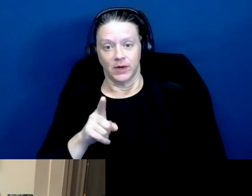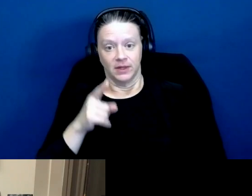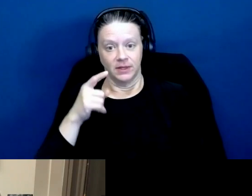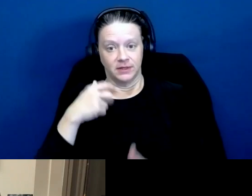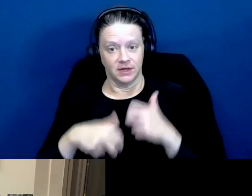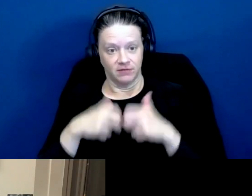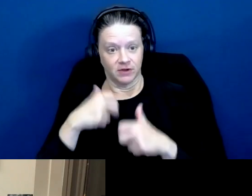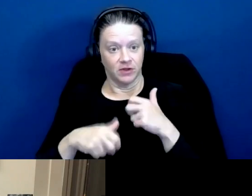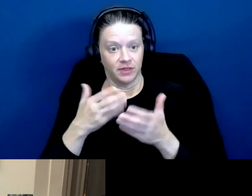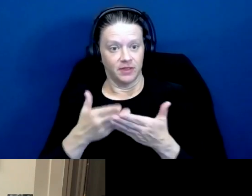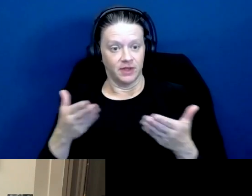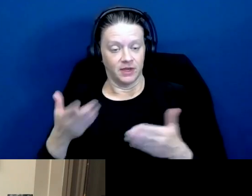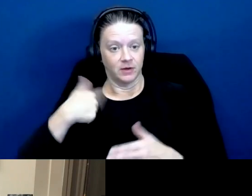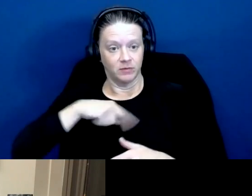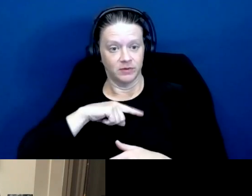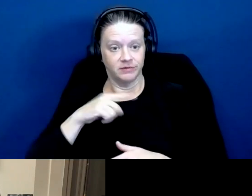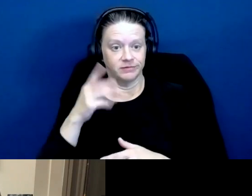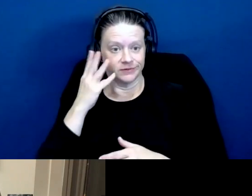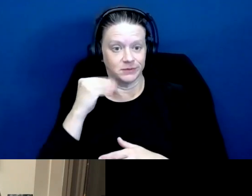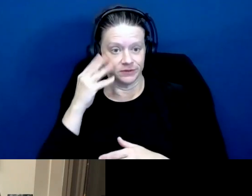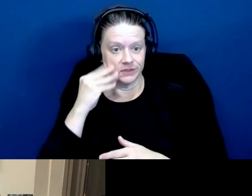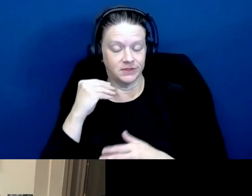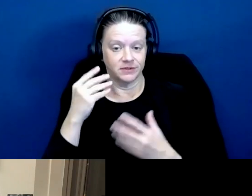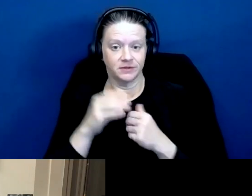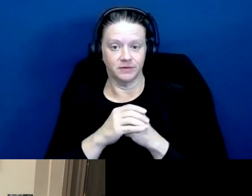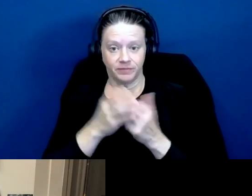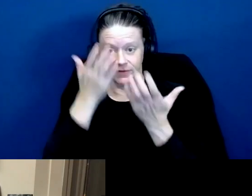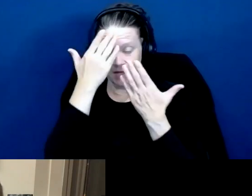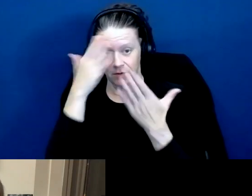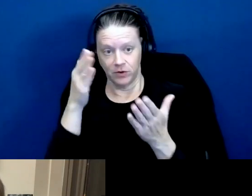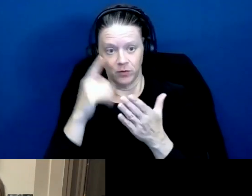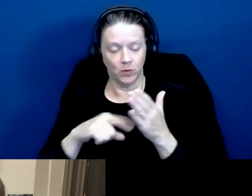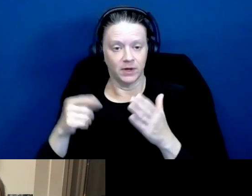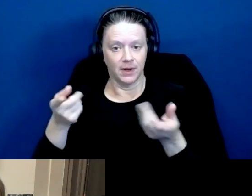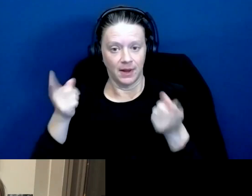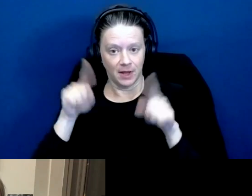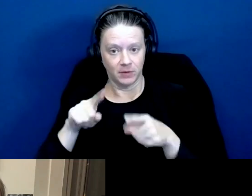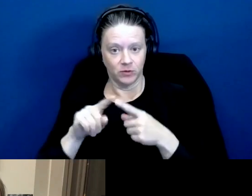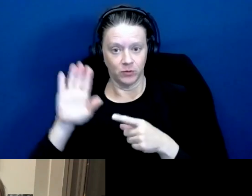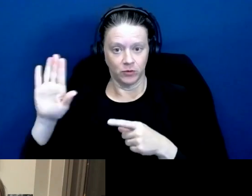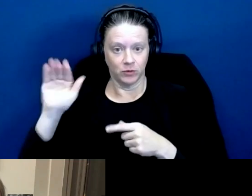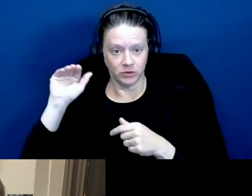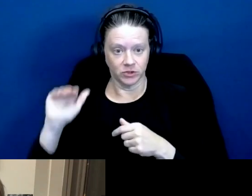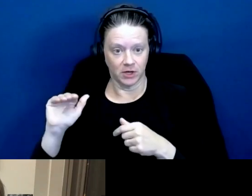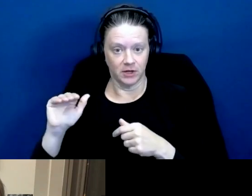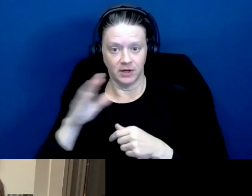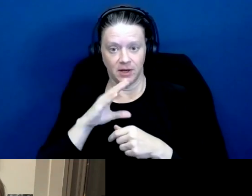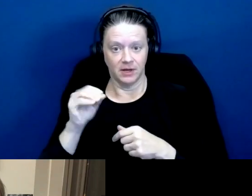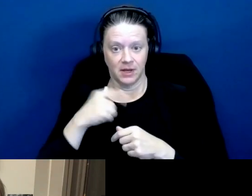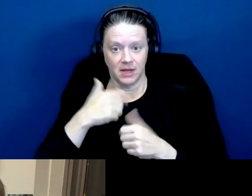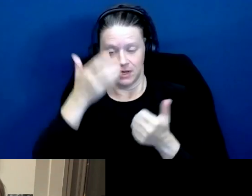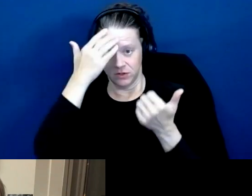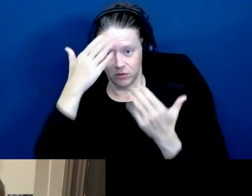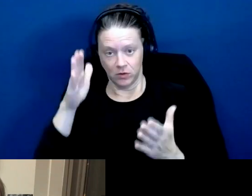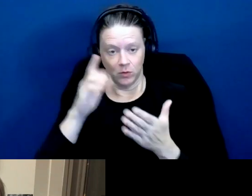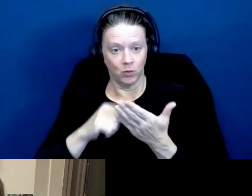through. I don't know what happened to your child, and I don't know what has